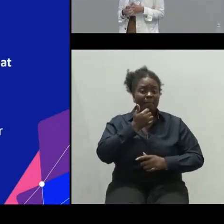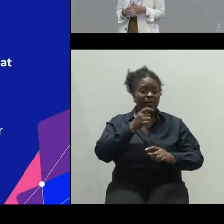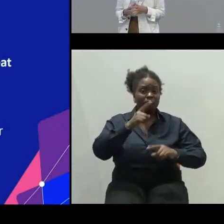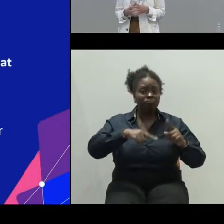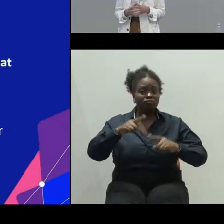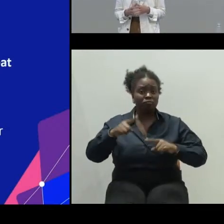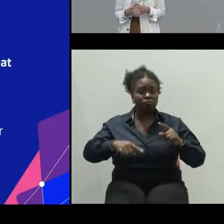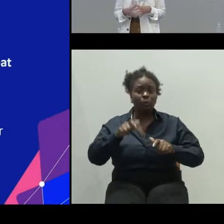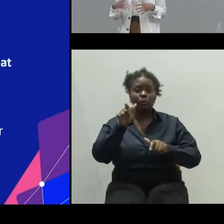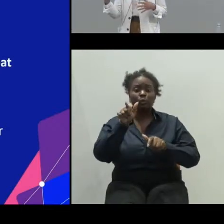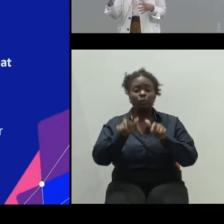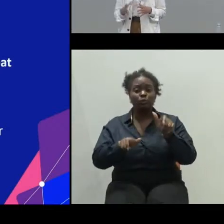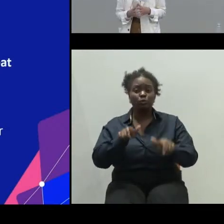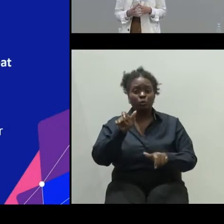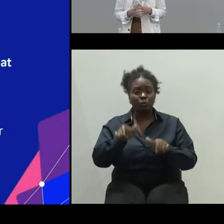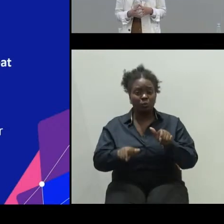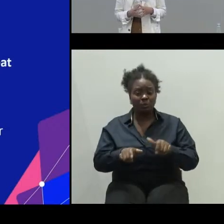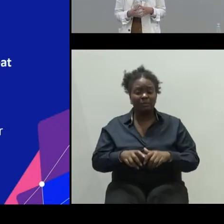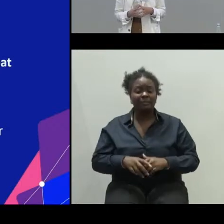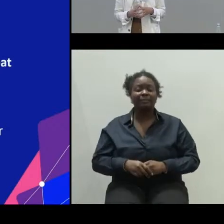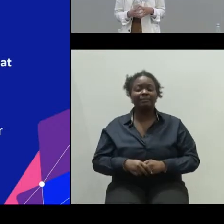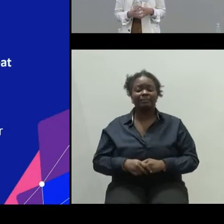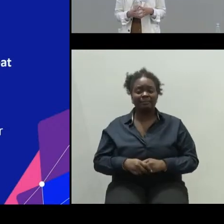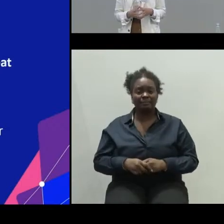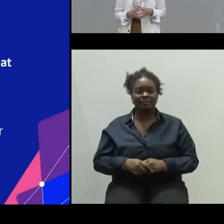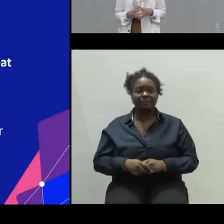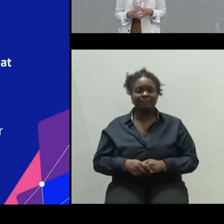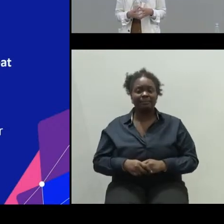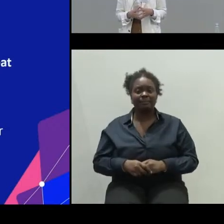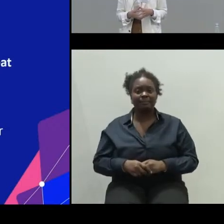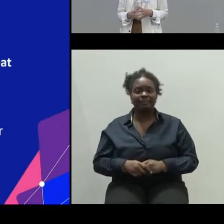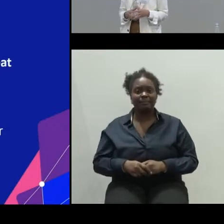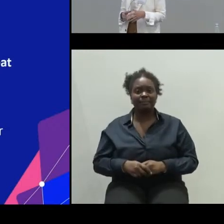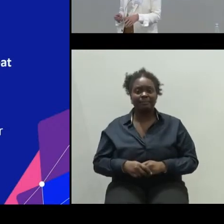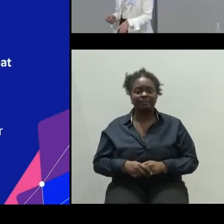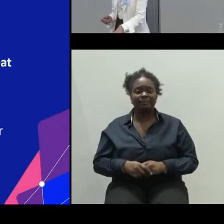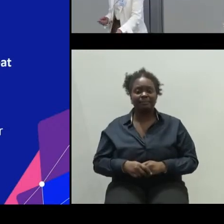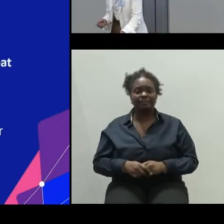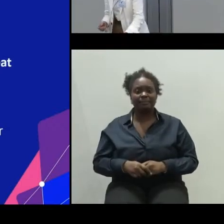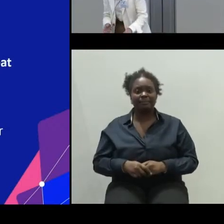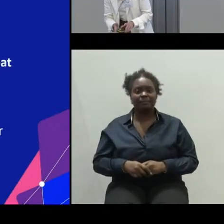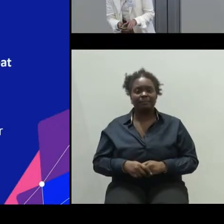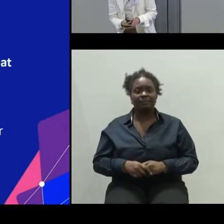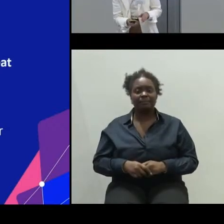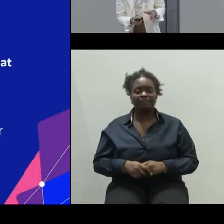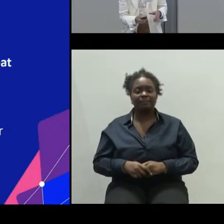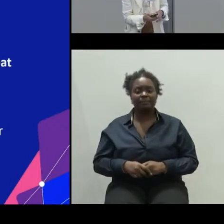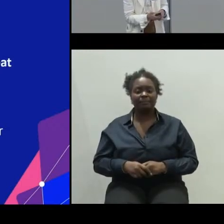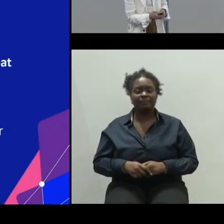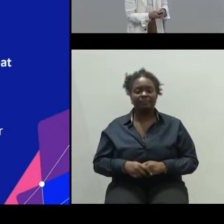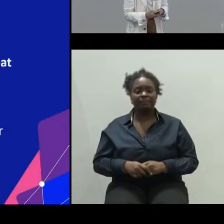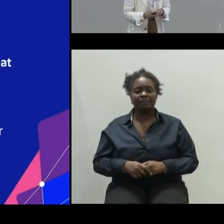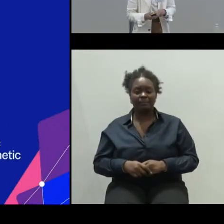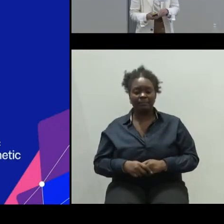area of molecular engineering, because that is the EMRES that we support in the Institute. Okay, and so with this,